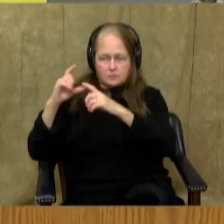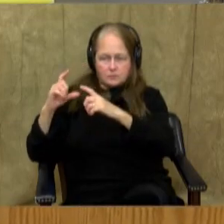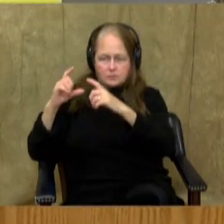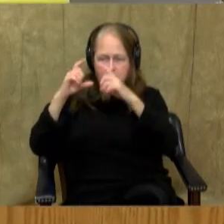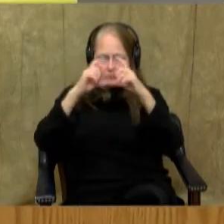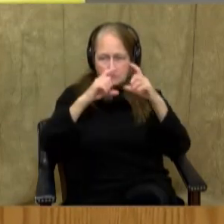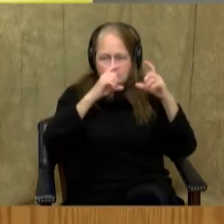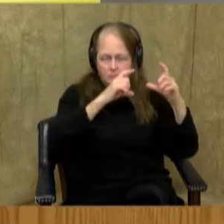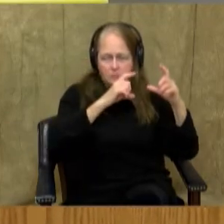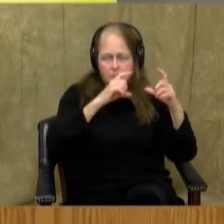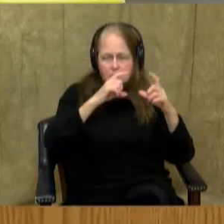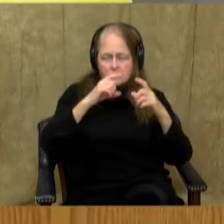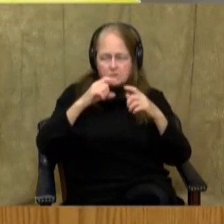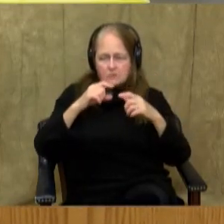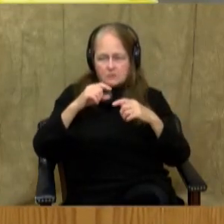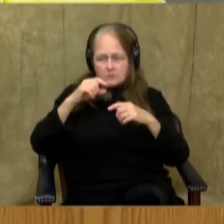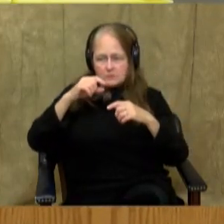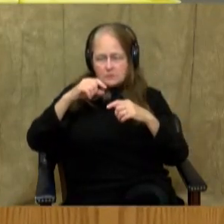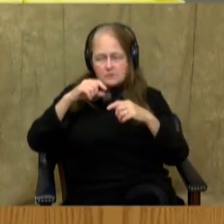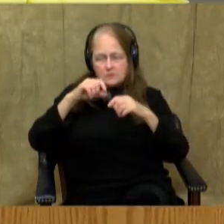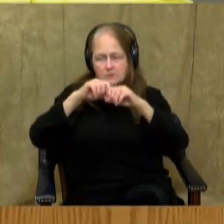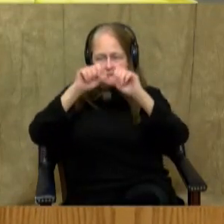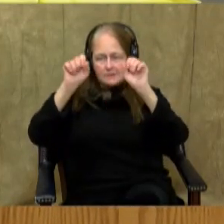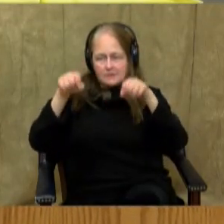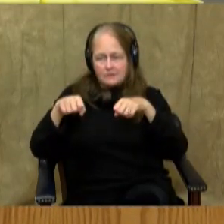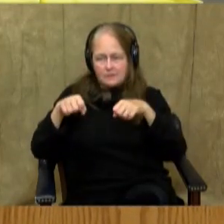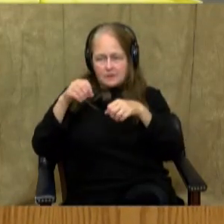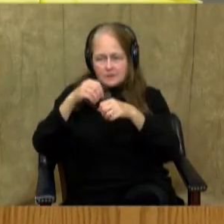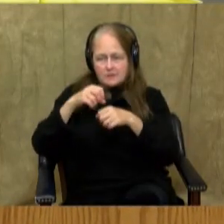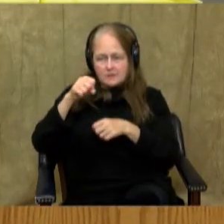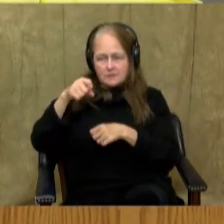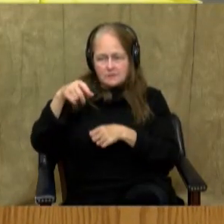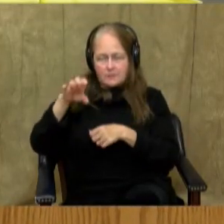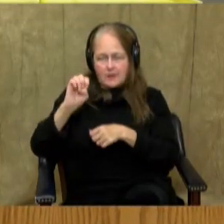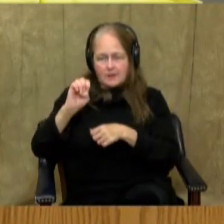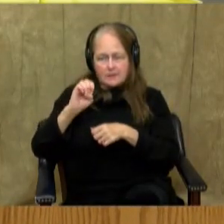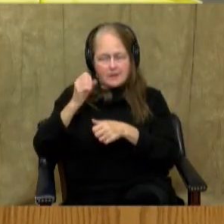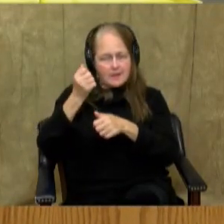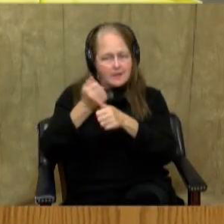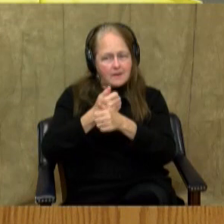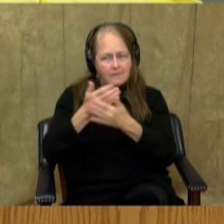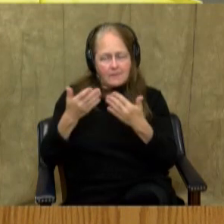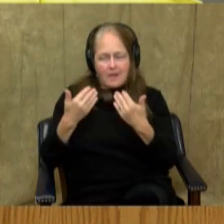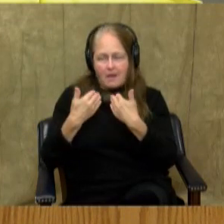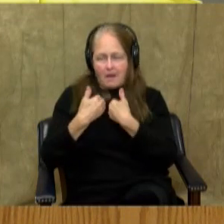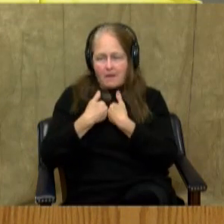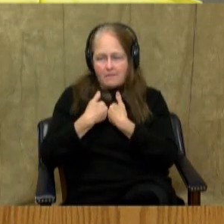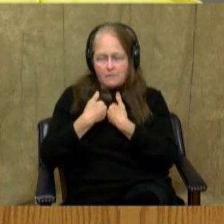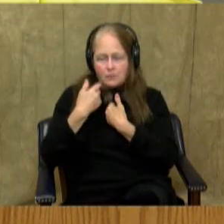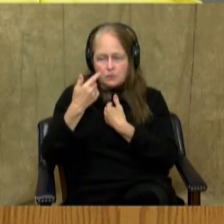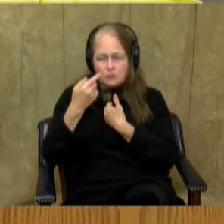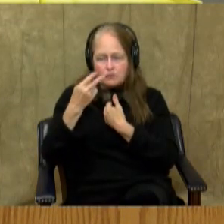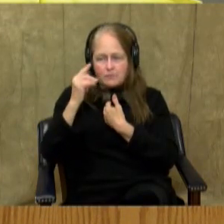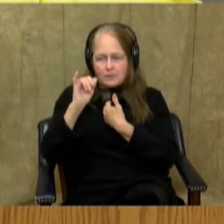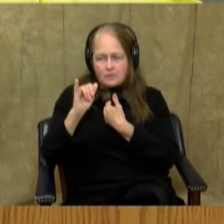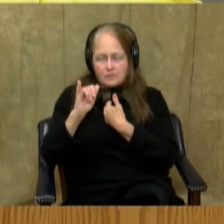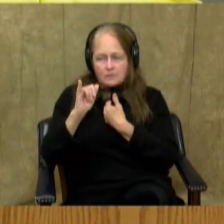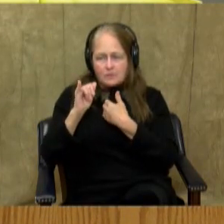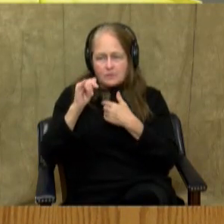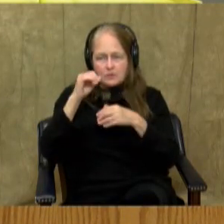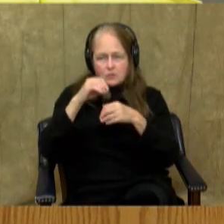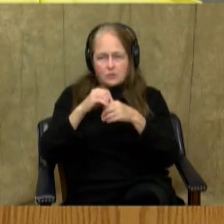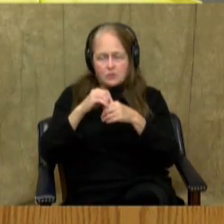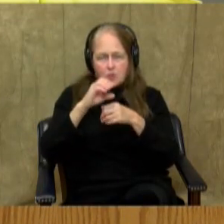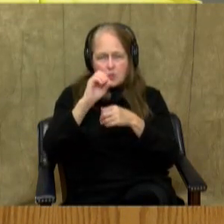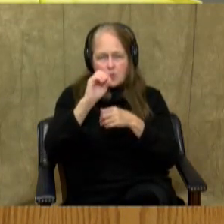systems. And we know that everything has gravity. And in orbit, what locks something